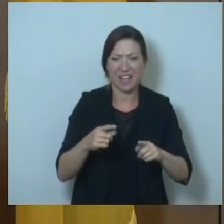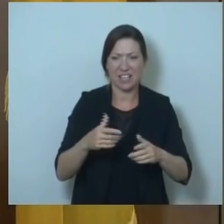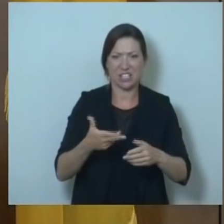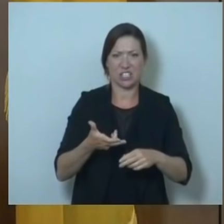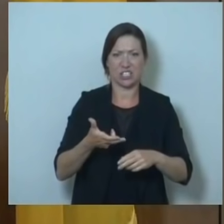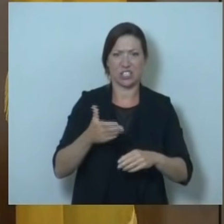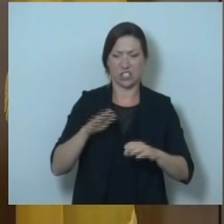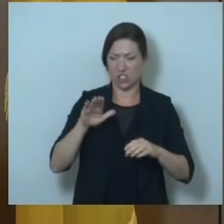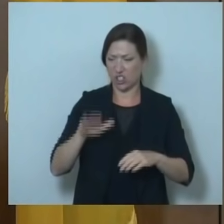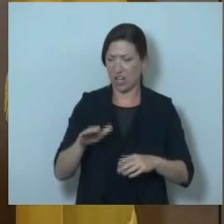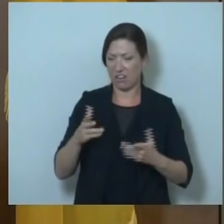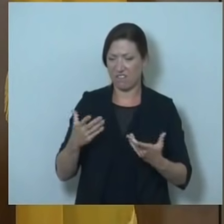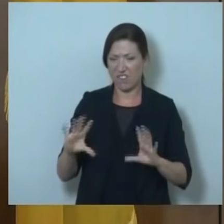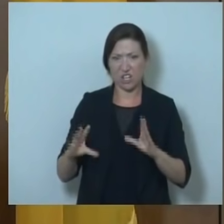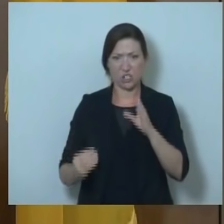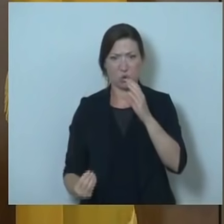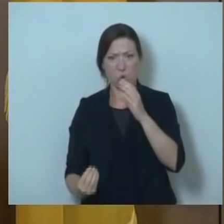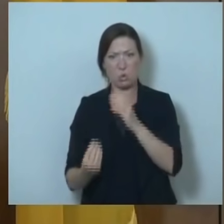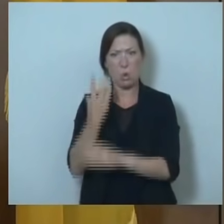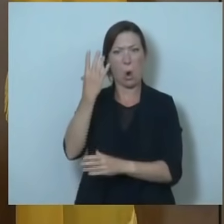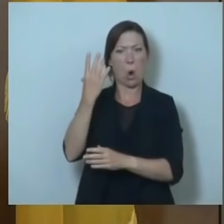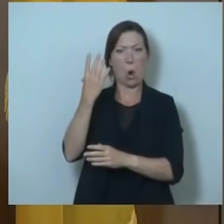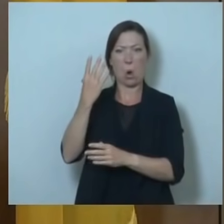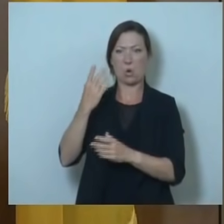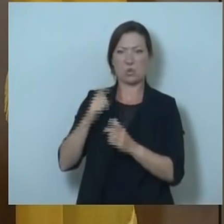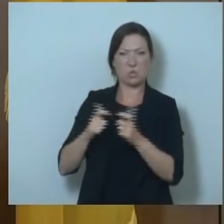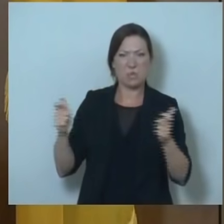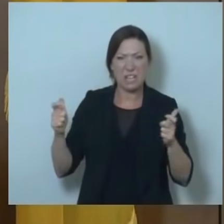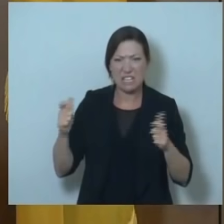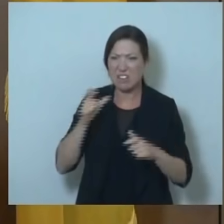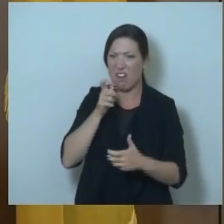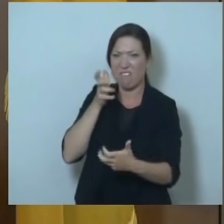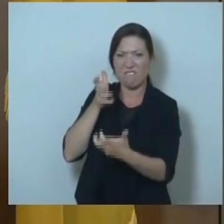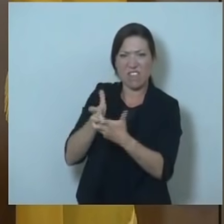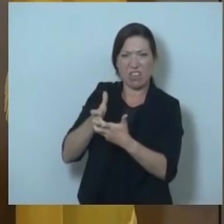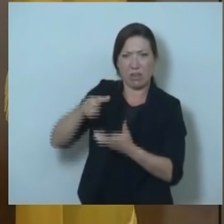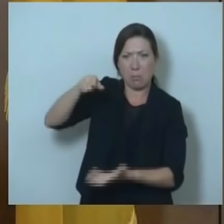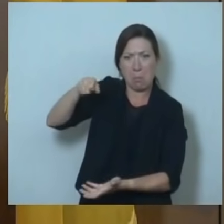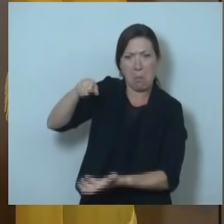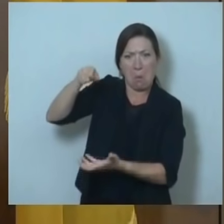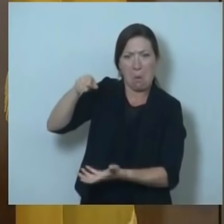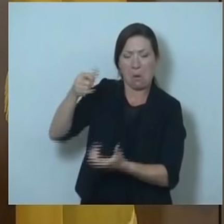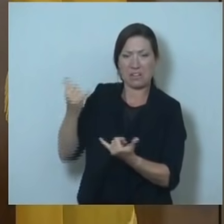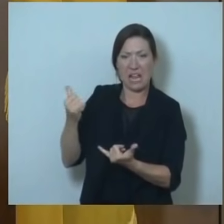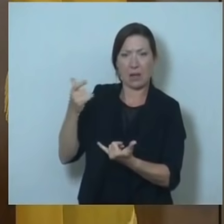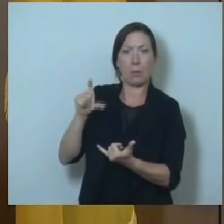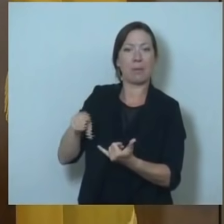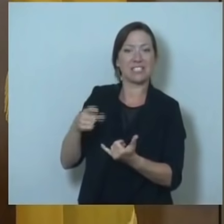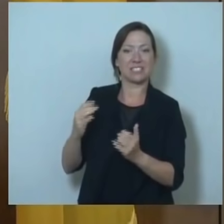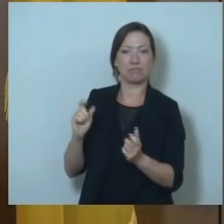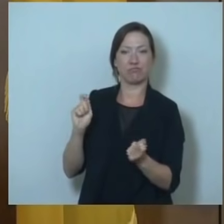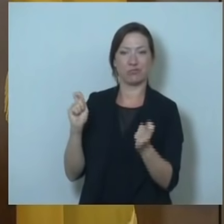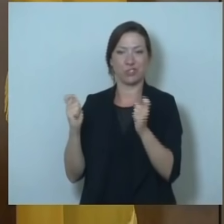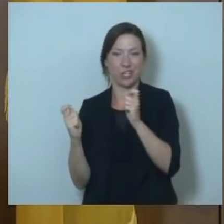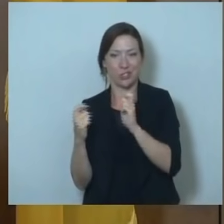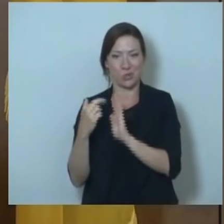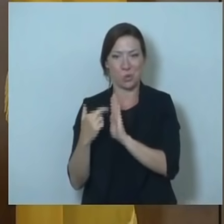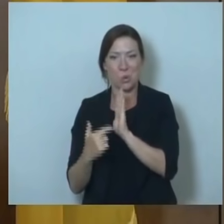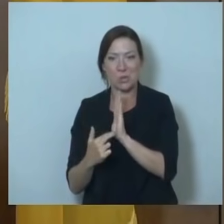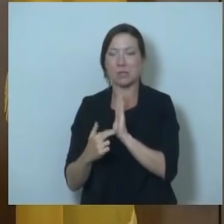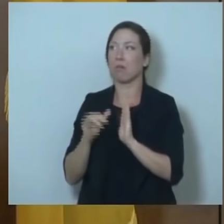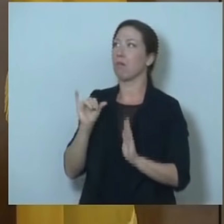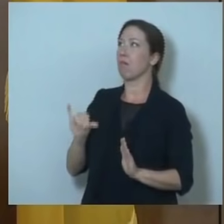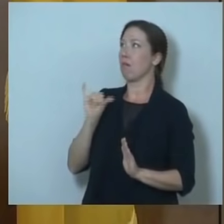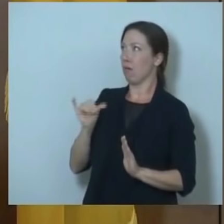they had outgrown car seat. So New Mexico wanted to join using that data to increase the amount of time